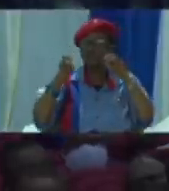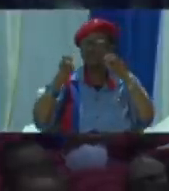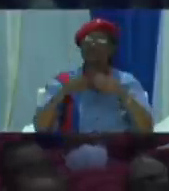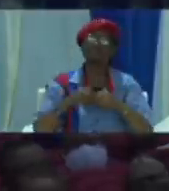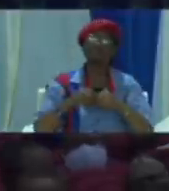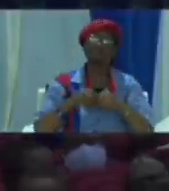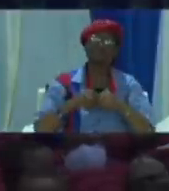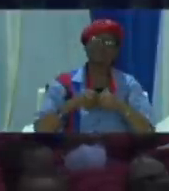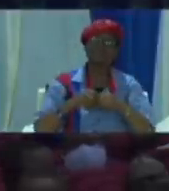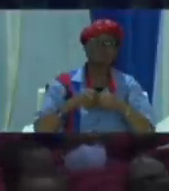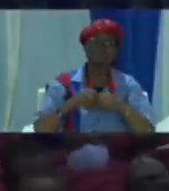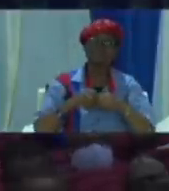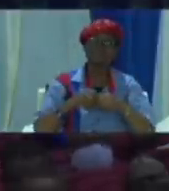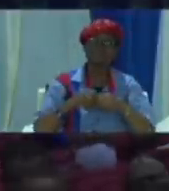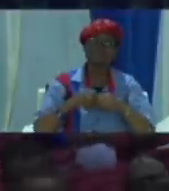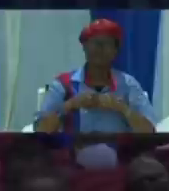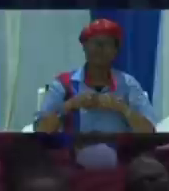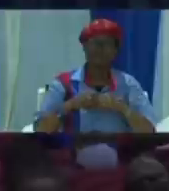that